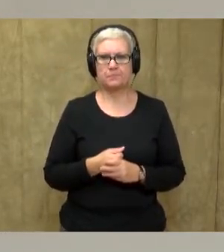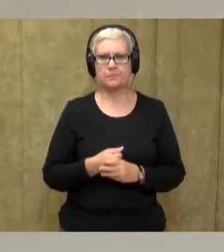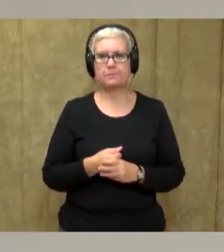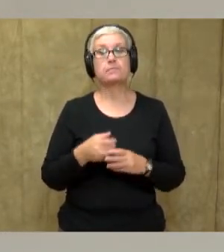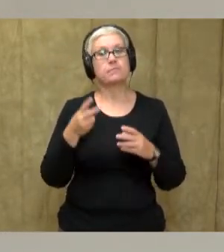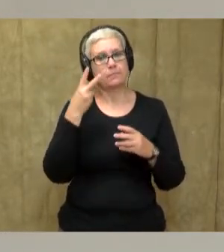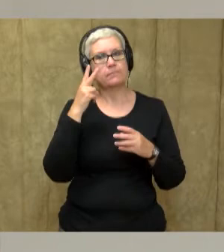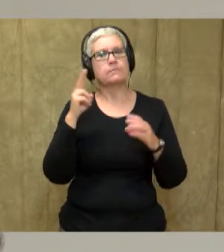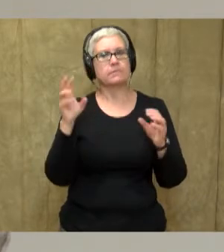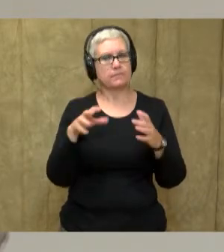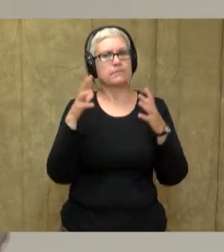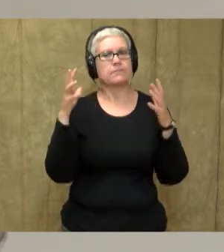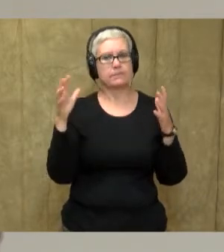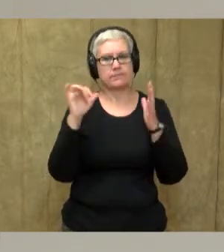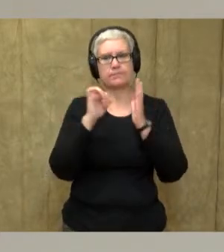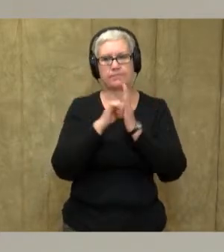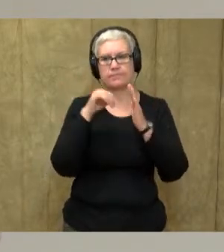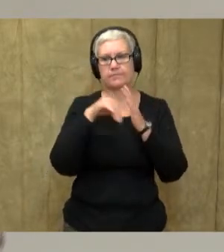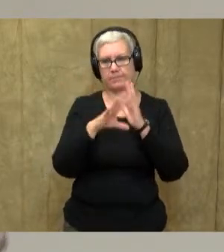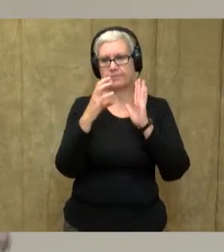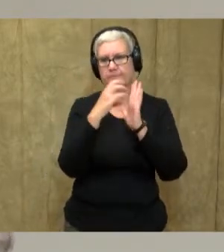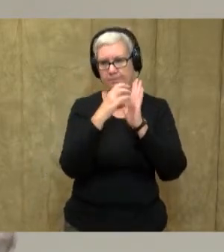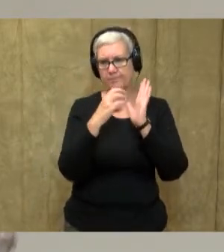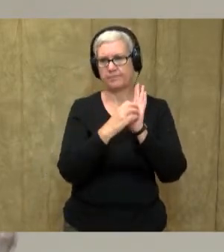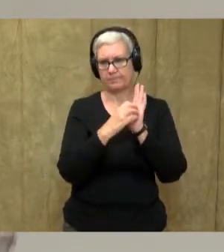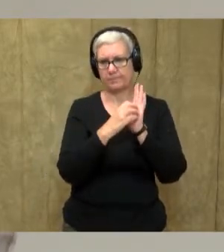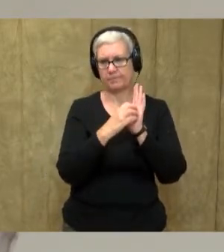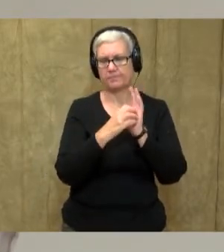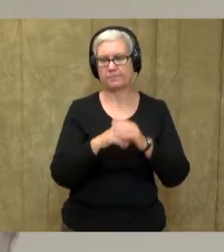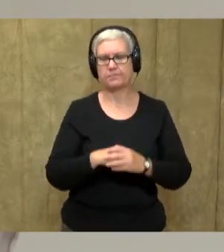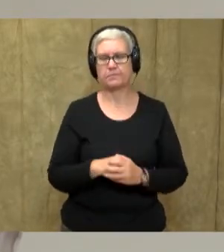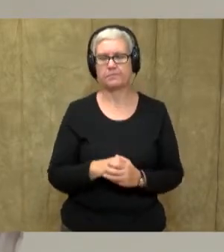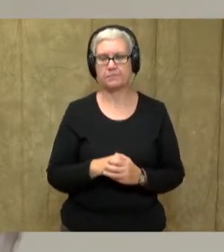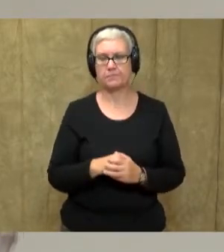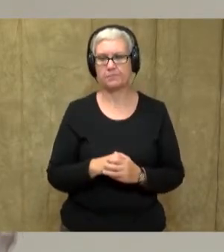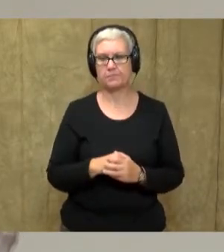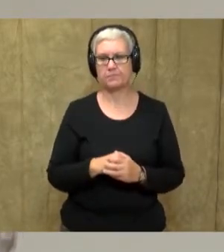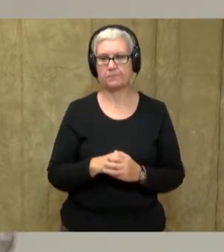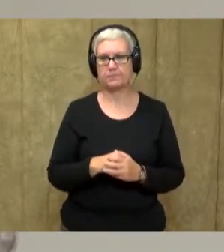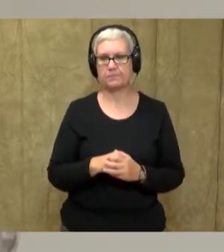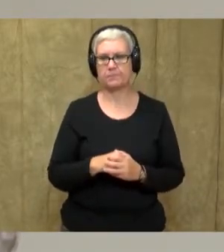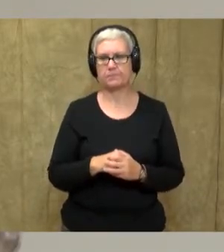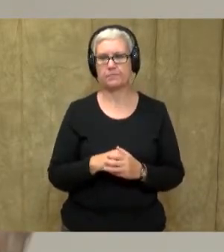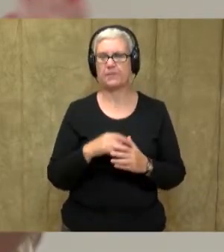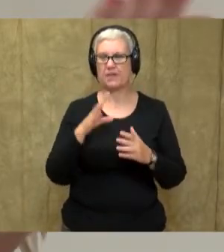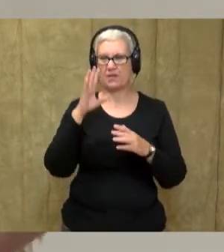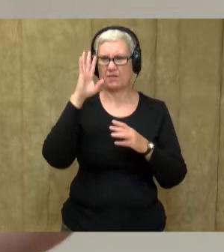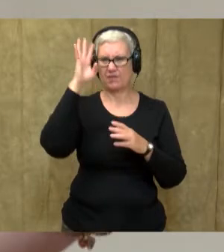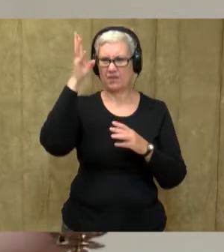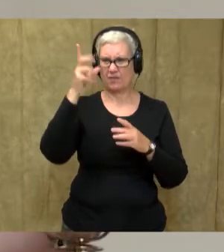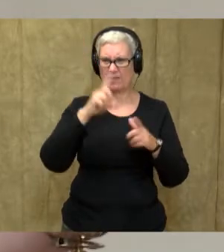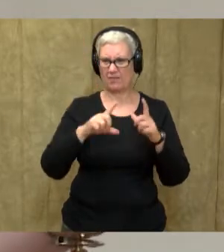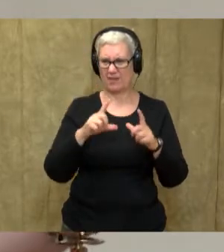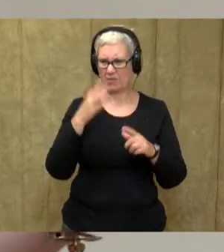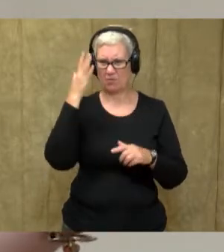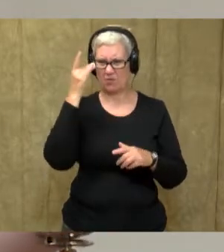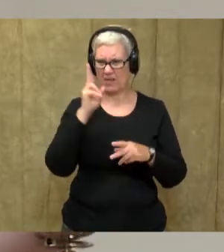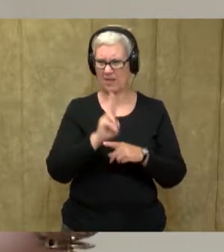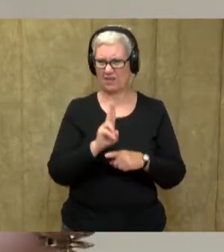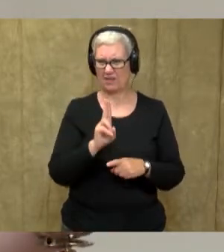going to look at, the purpose of using figurative language is to make readers see that this